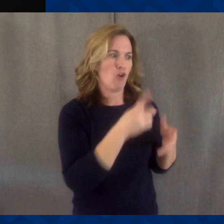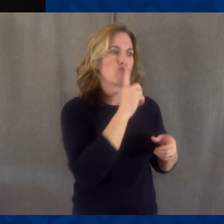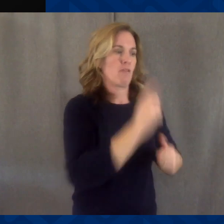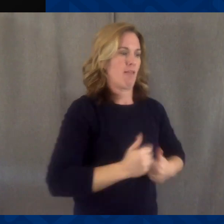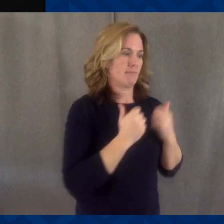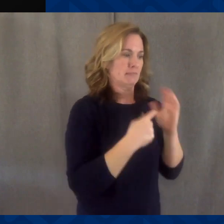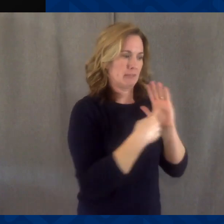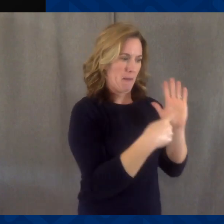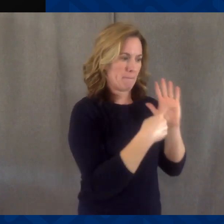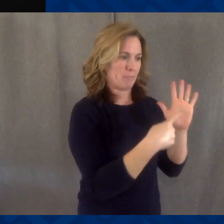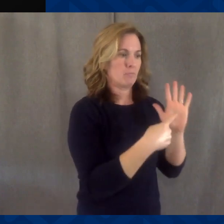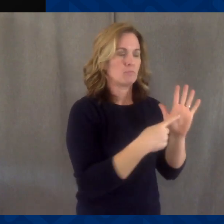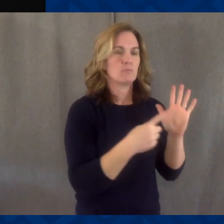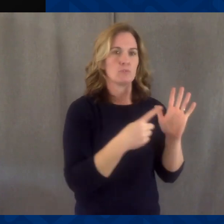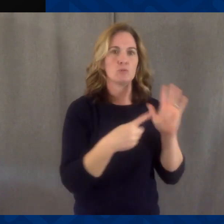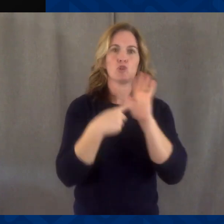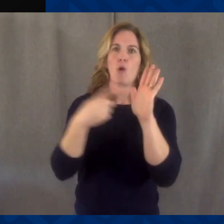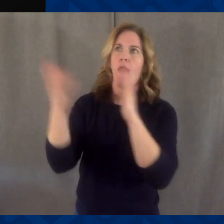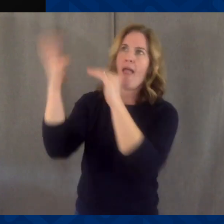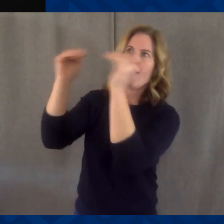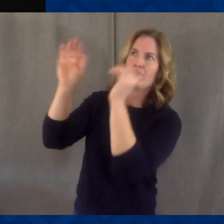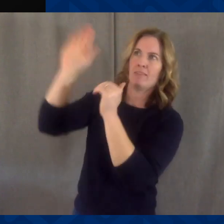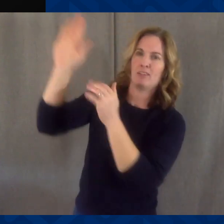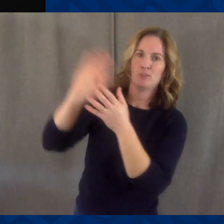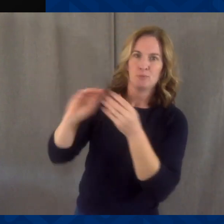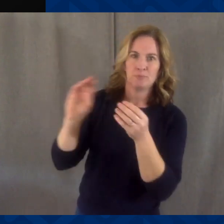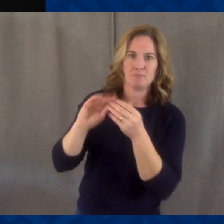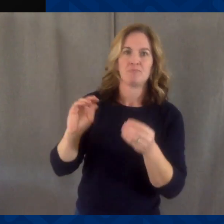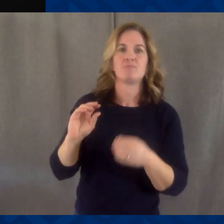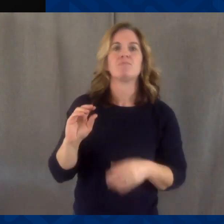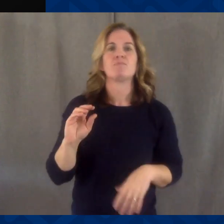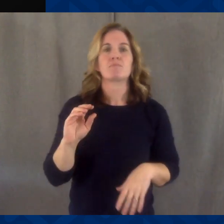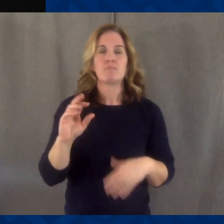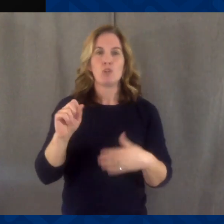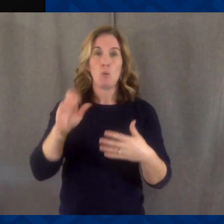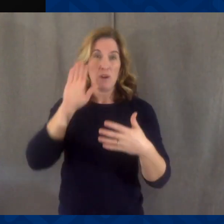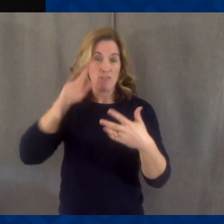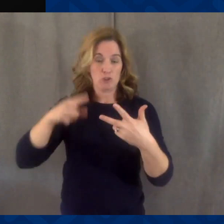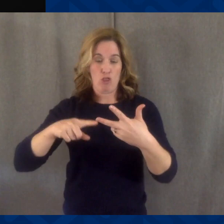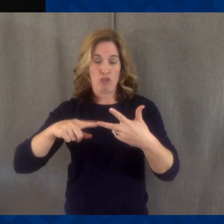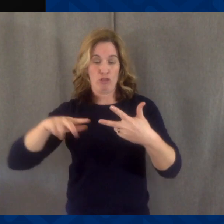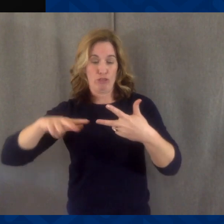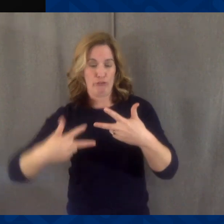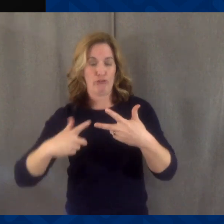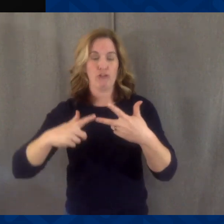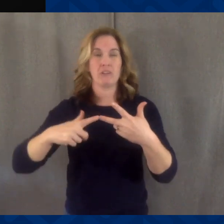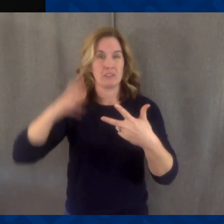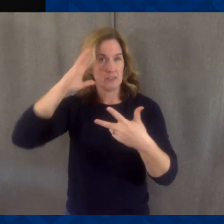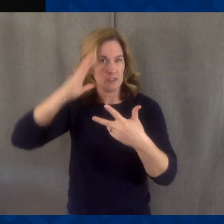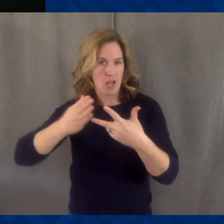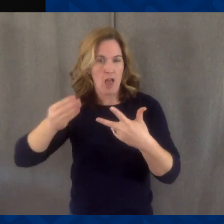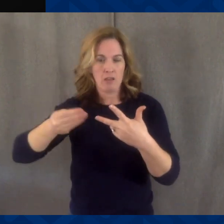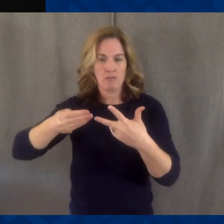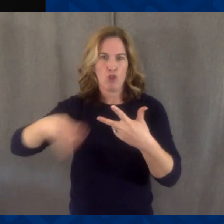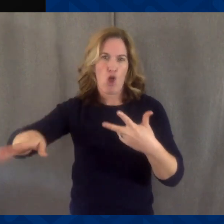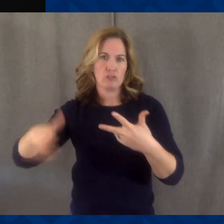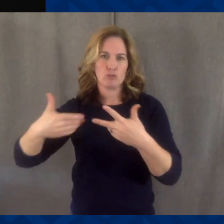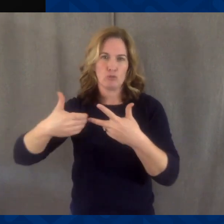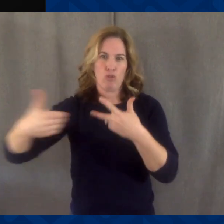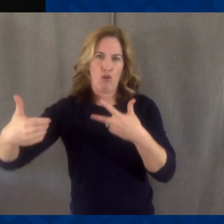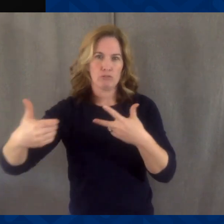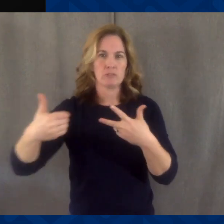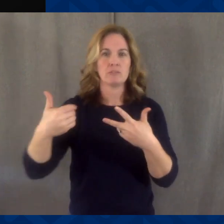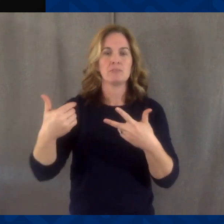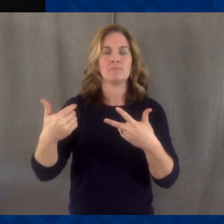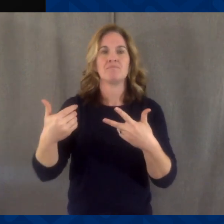parable, the parable of the prodigal son, the one in which we just read. But to set the stage and to get the full thrust of what Jesus is talking